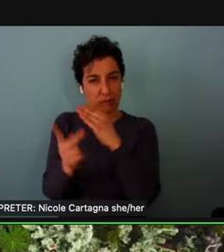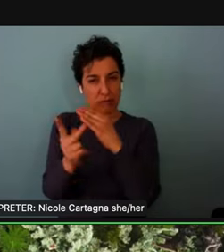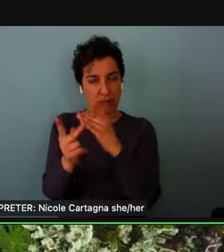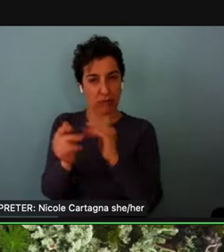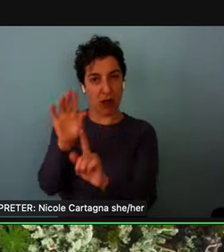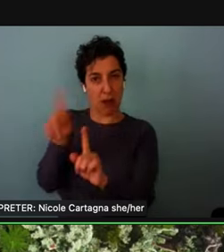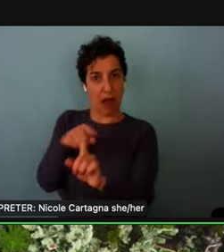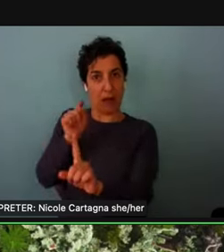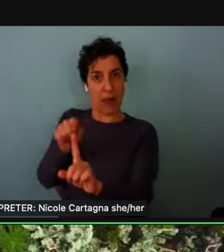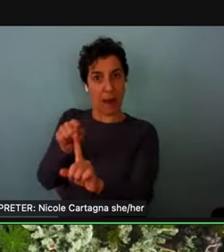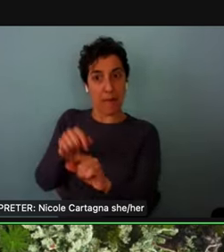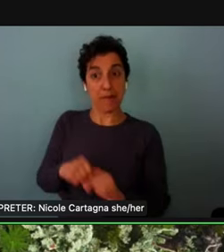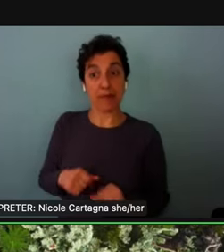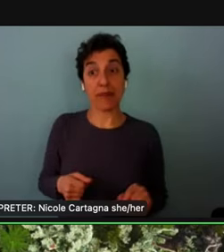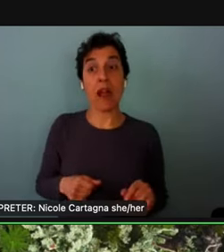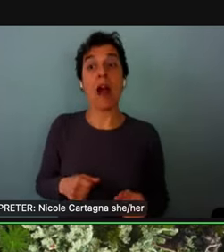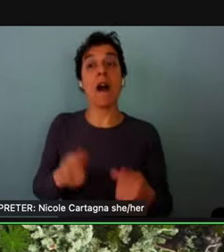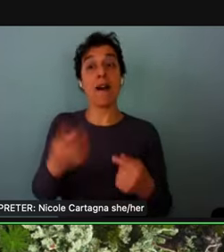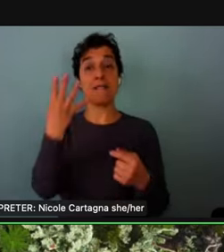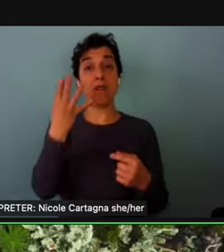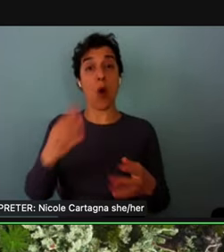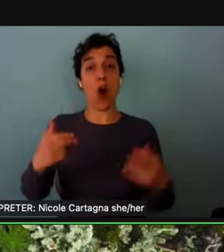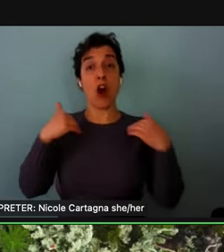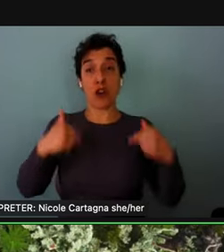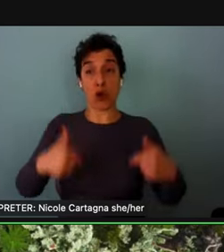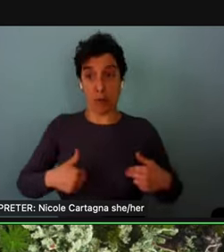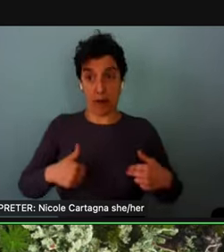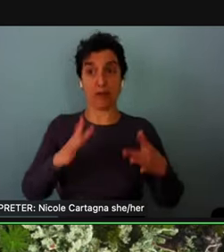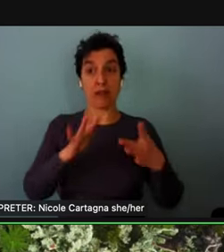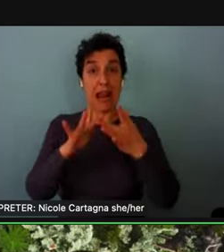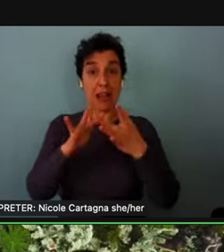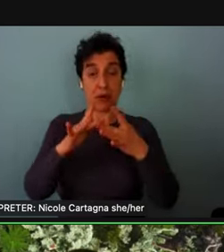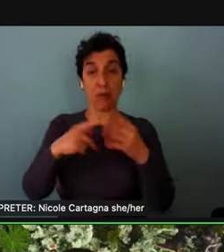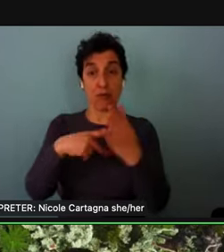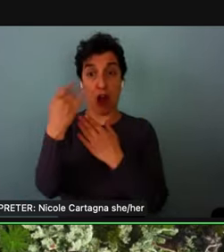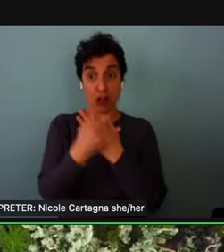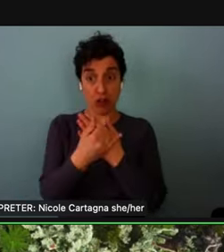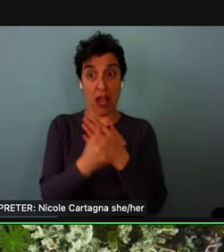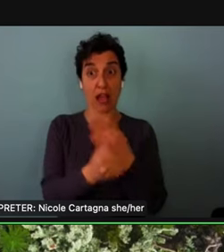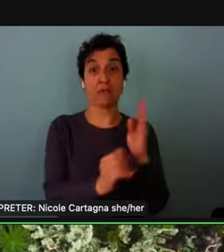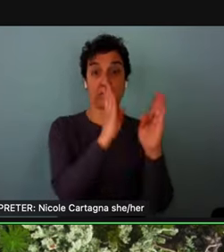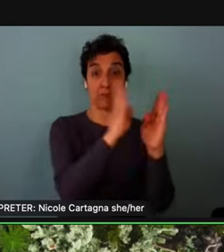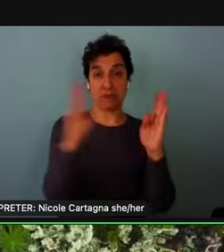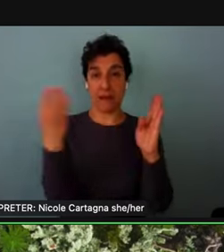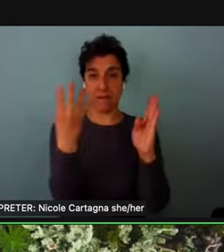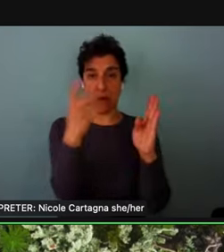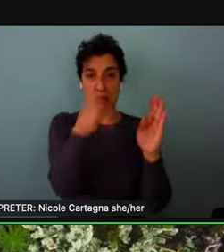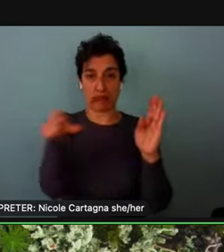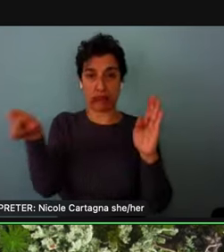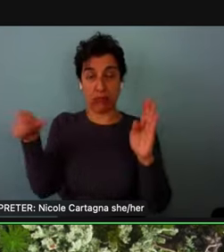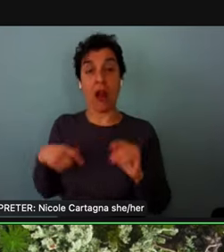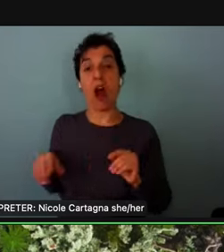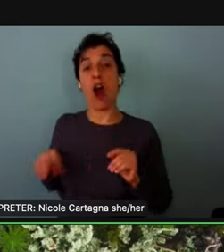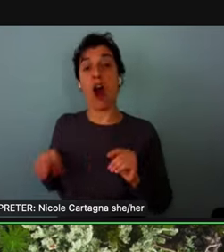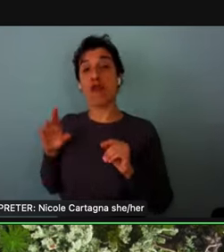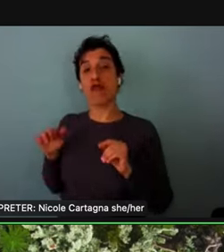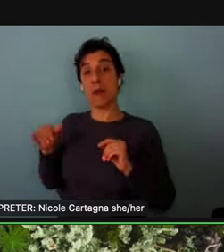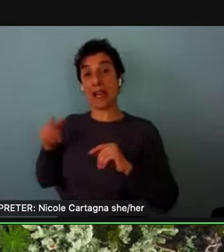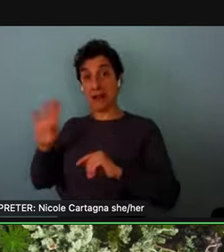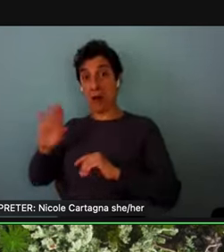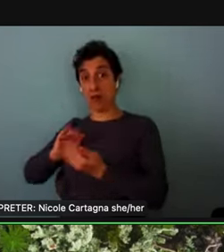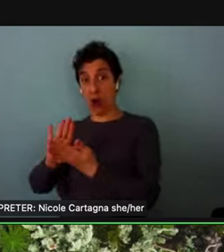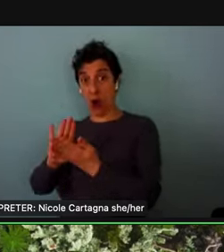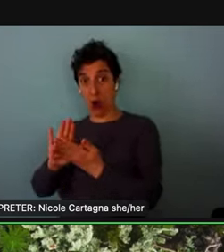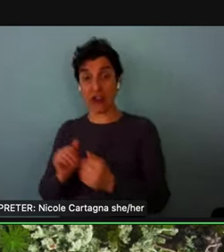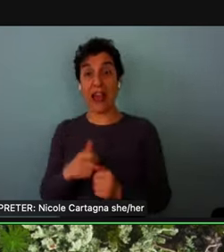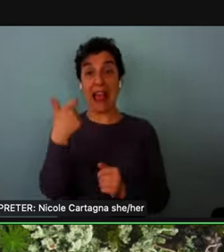Here are the networks of four human connectome project subjects estimated with Ruby's approach. Each column is one